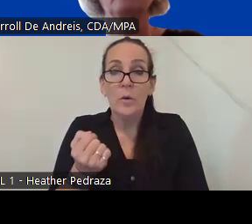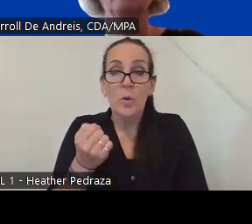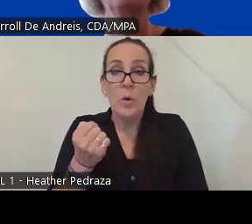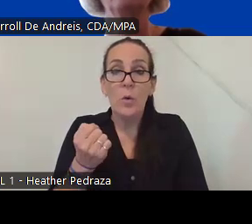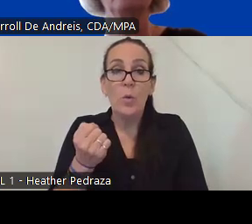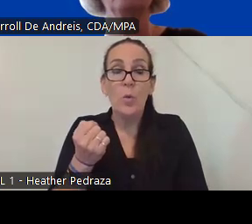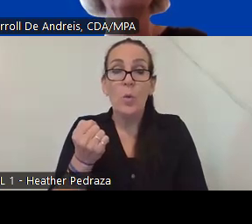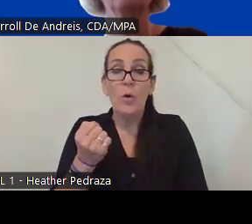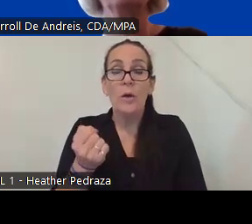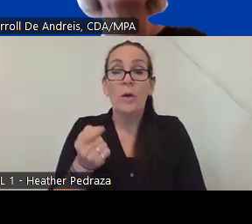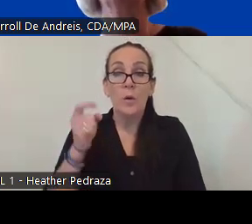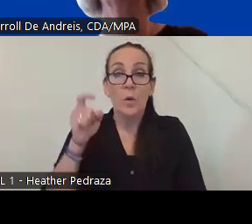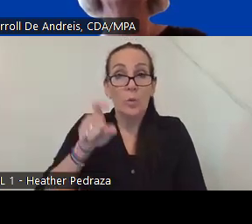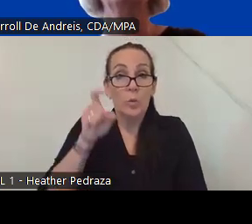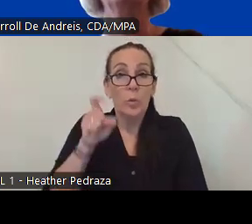That's all.